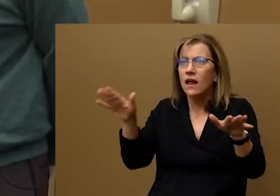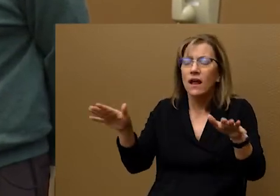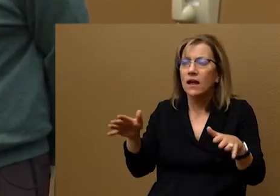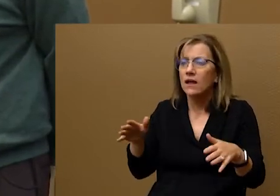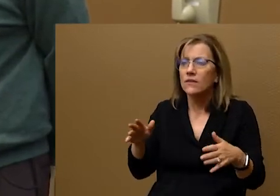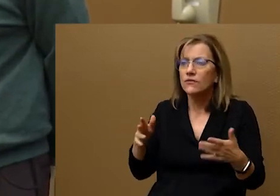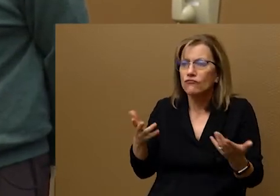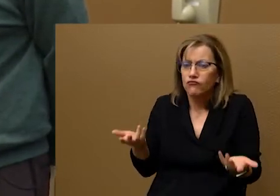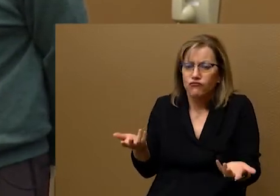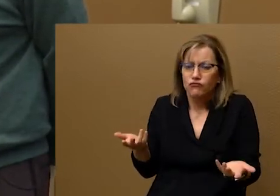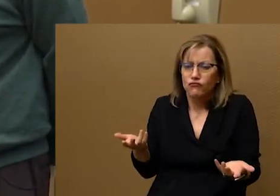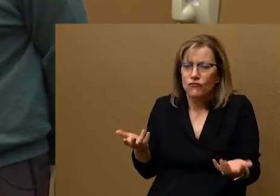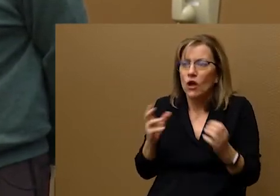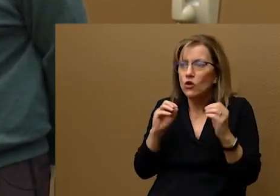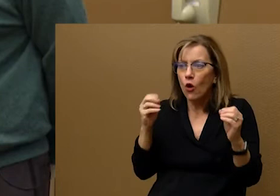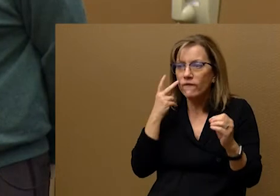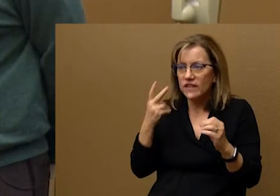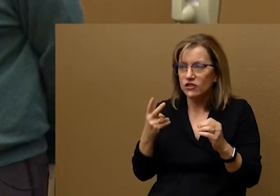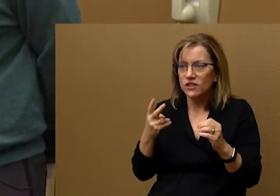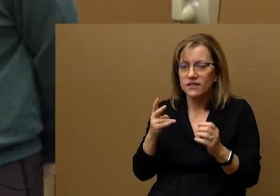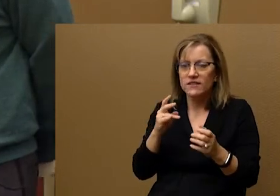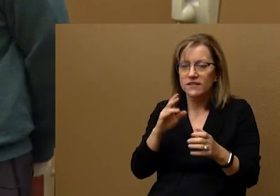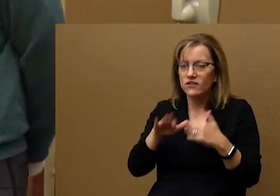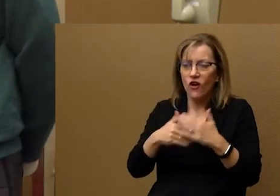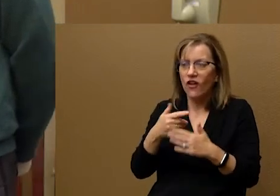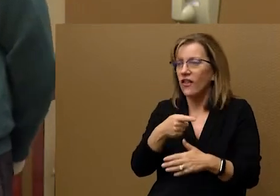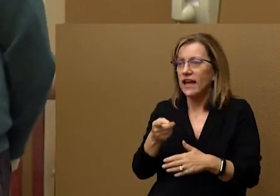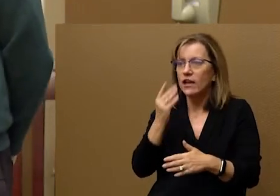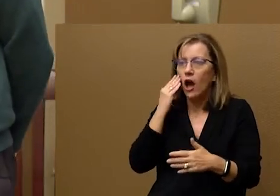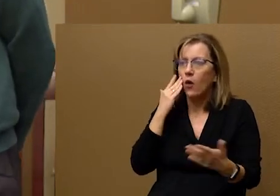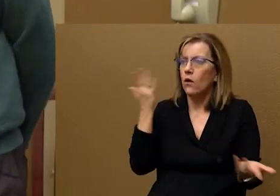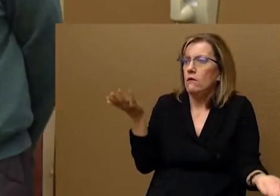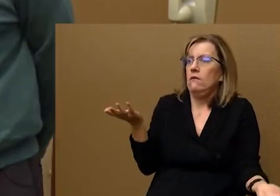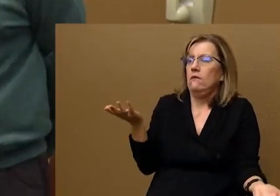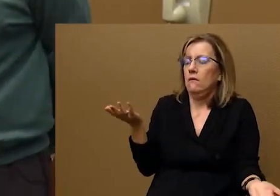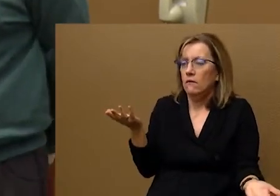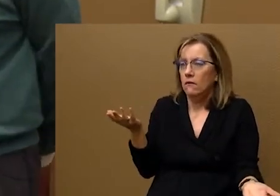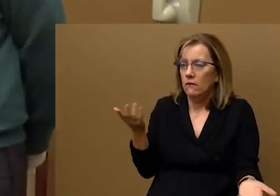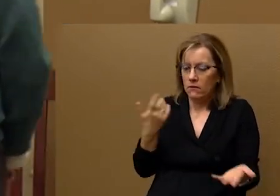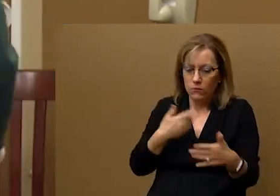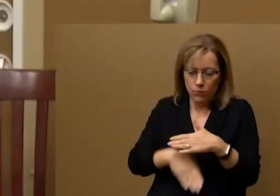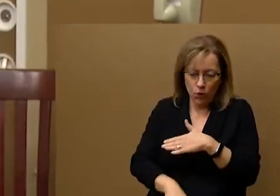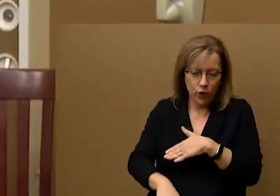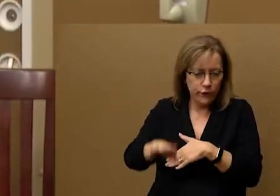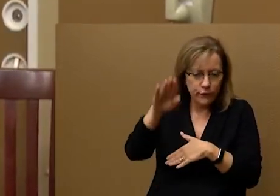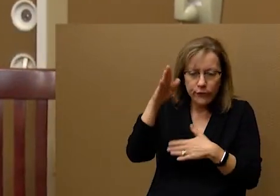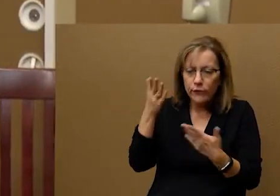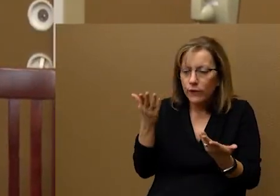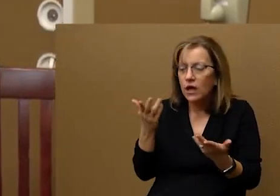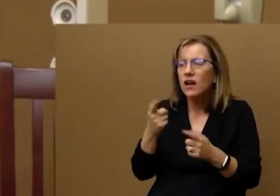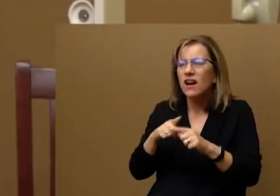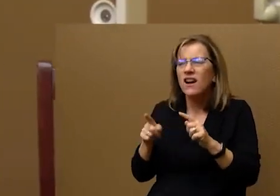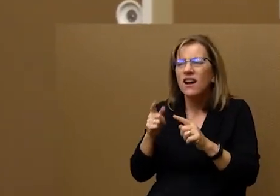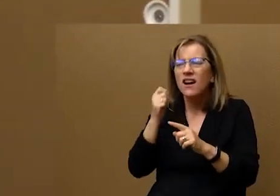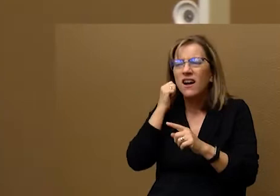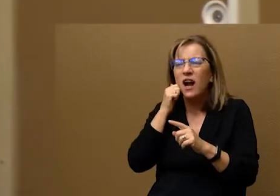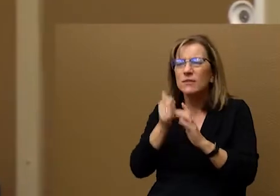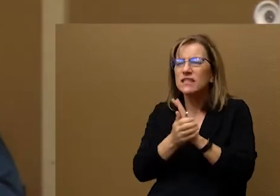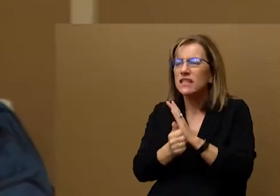advocate for. Their vision is all they know, or their lack of vision. So, but it's a very